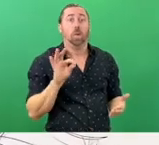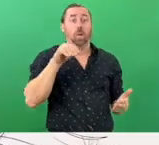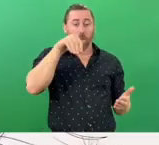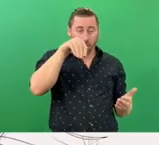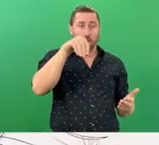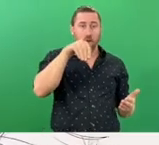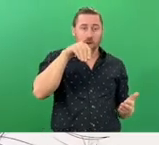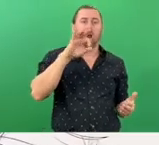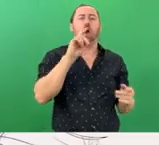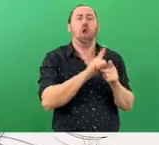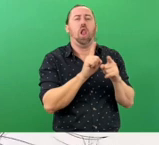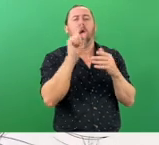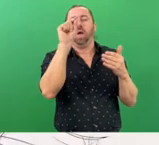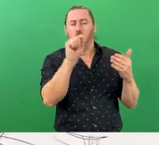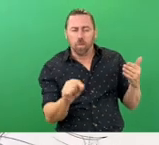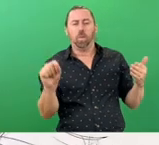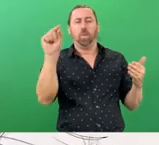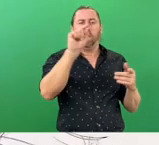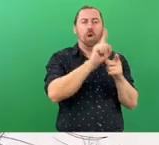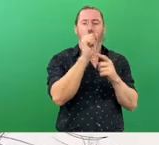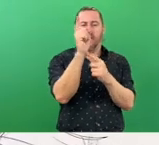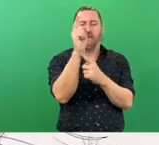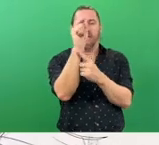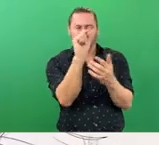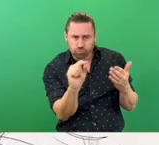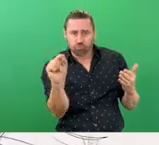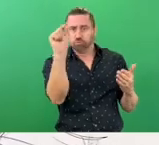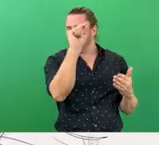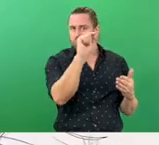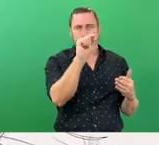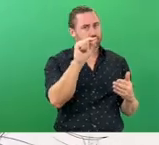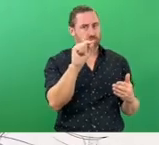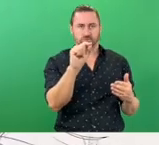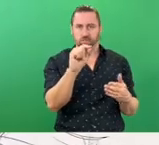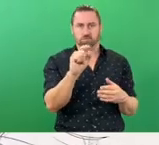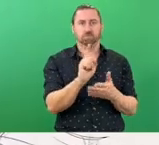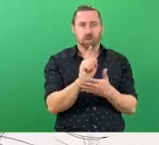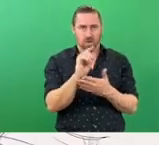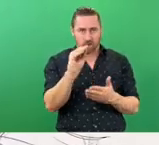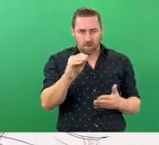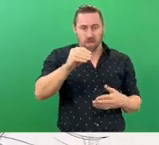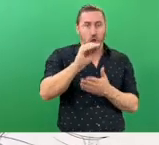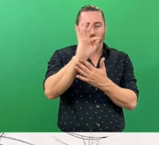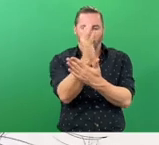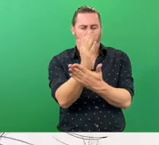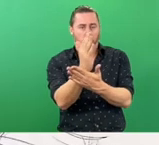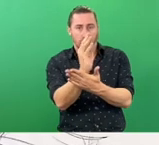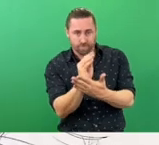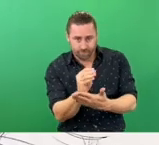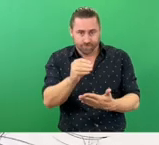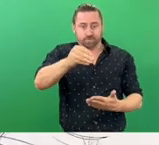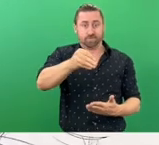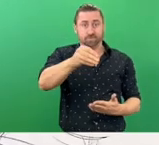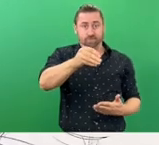pencil now, but I'm not going to get in and start palm dragging again and drawing with my fingers. I'm going to stay up away from the page with my